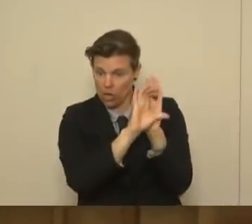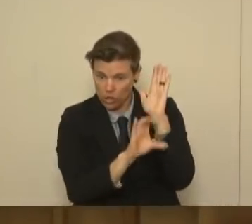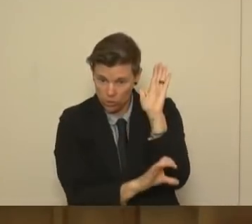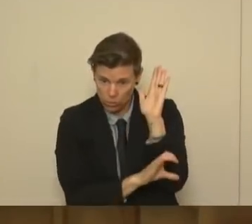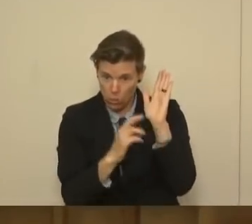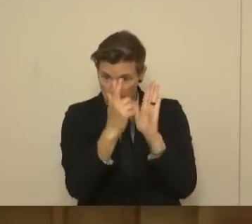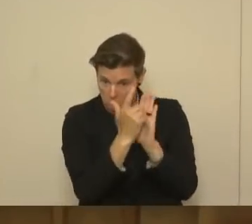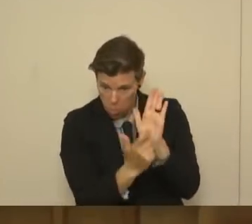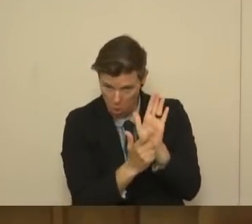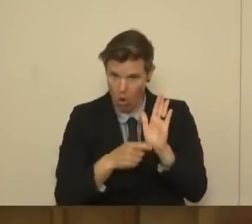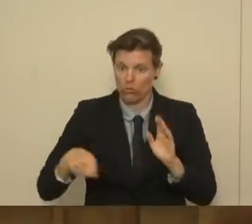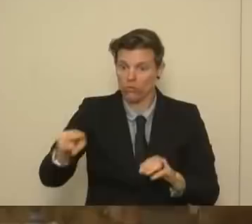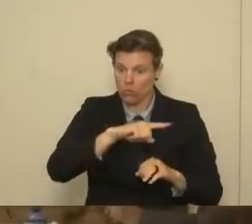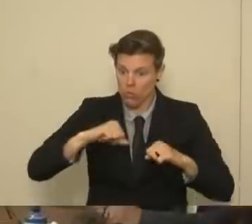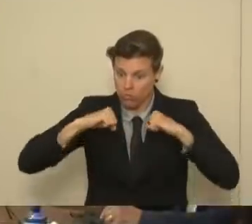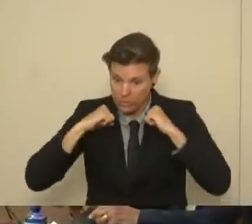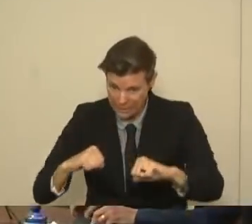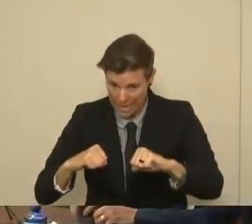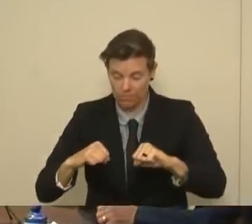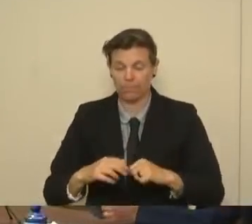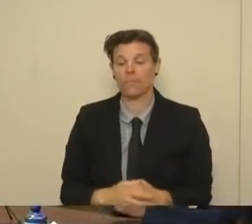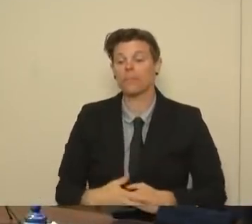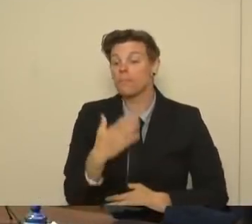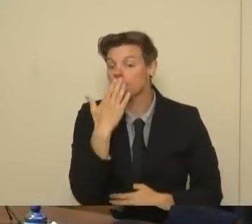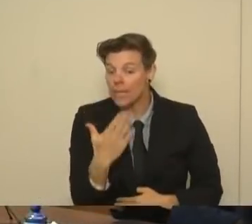for your question.